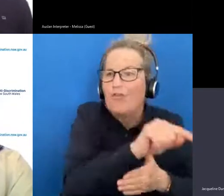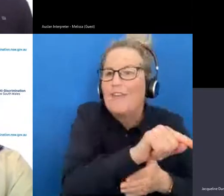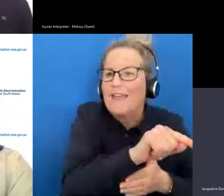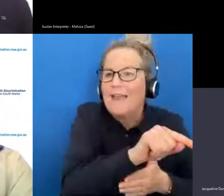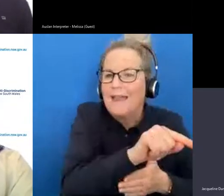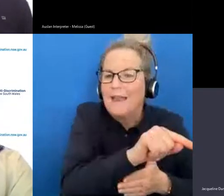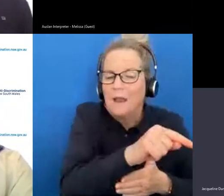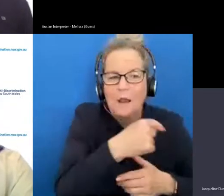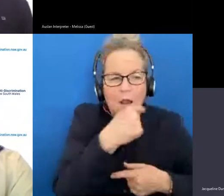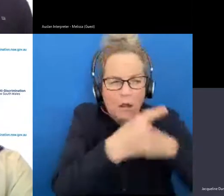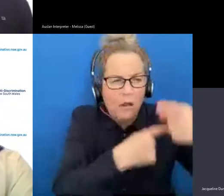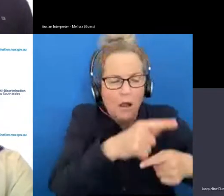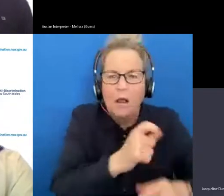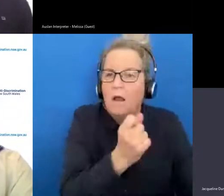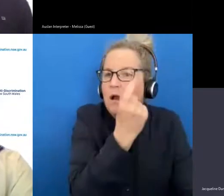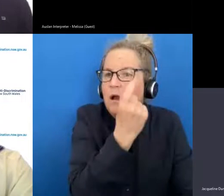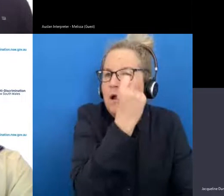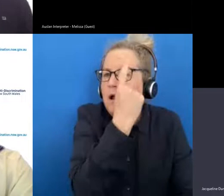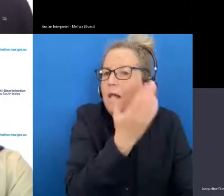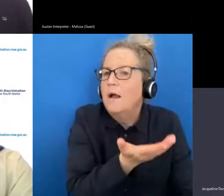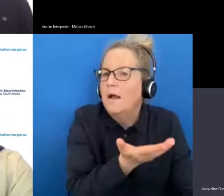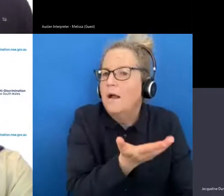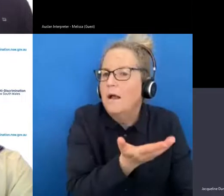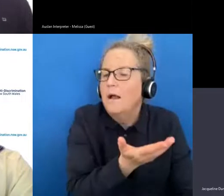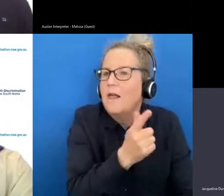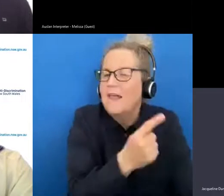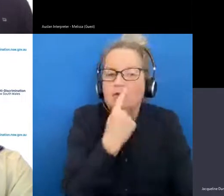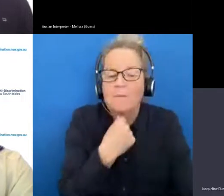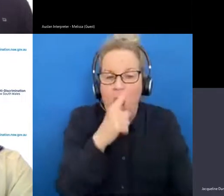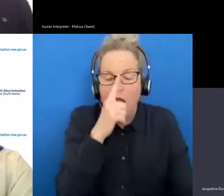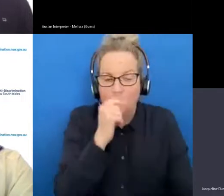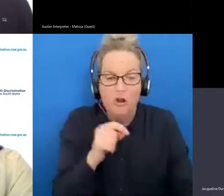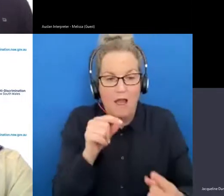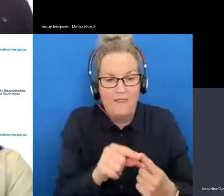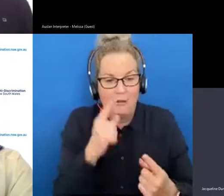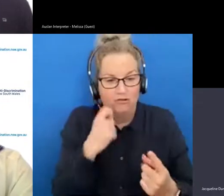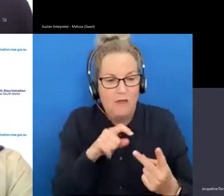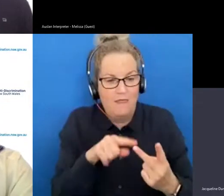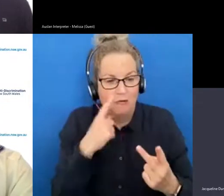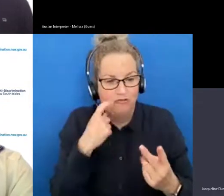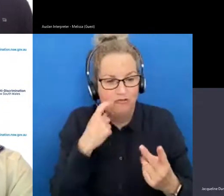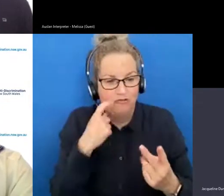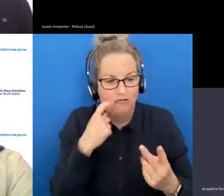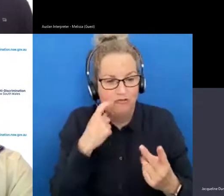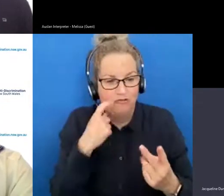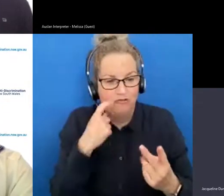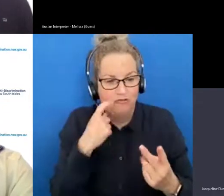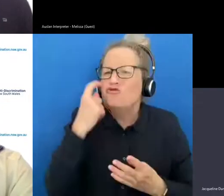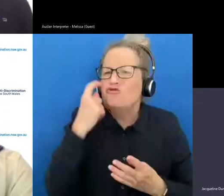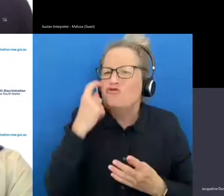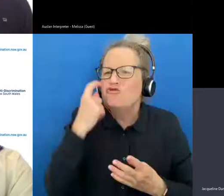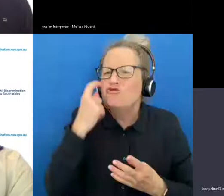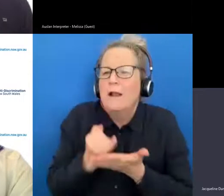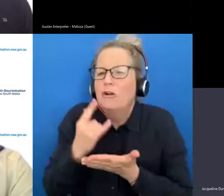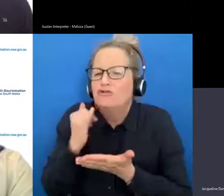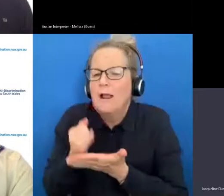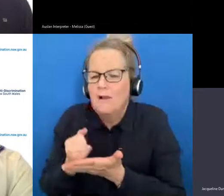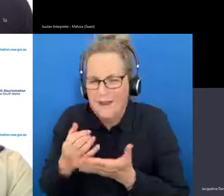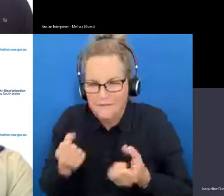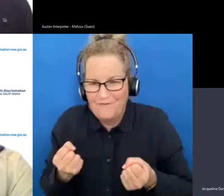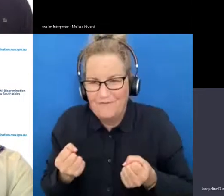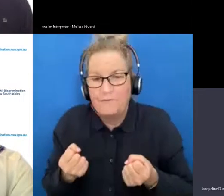what my, what I could try basically, and it is trial and error. So what we might implement